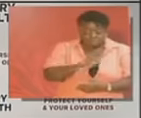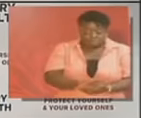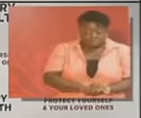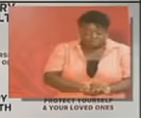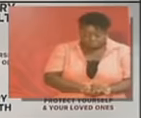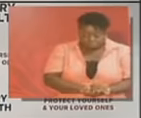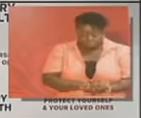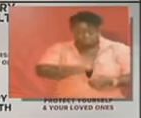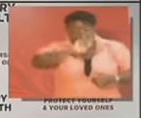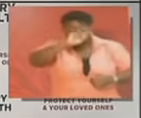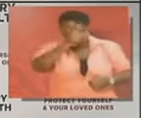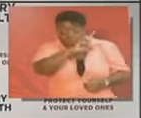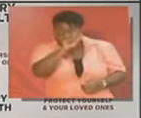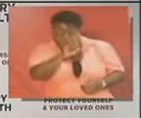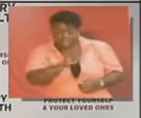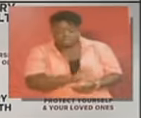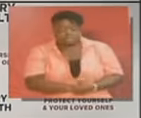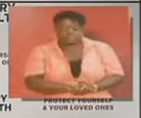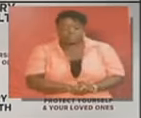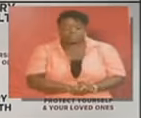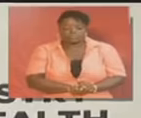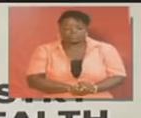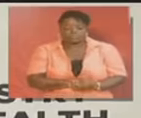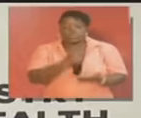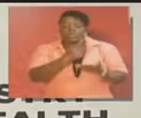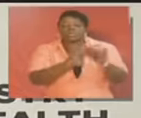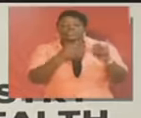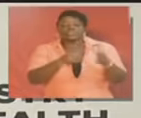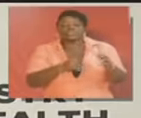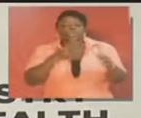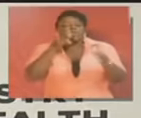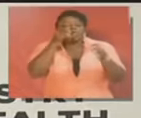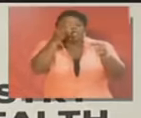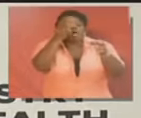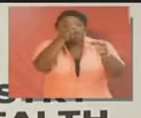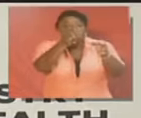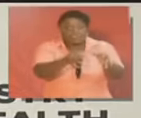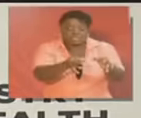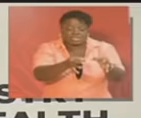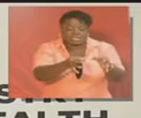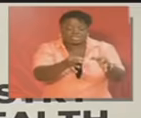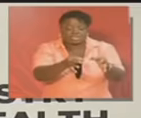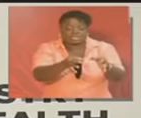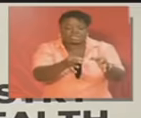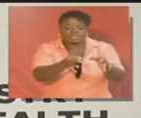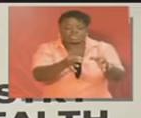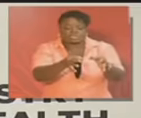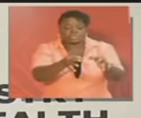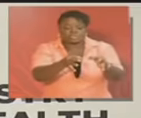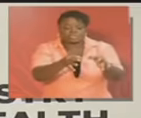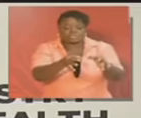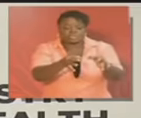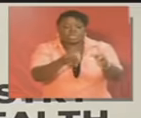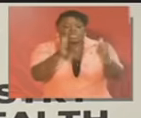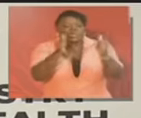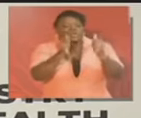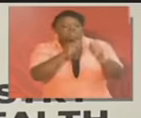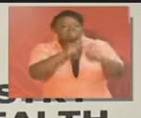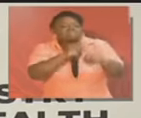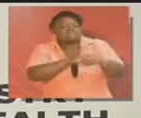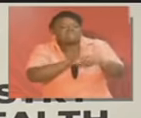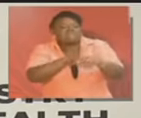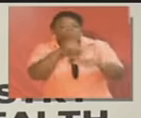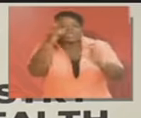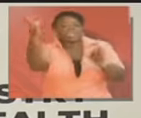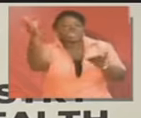regard to the first, what we do when we update and provide the time frame during which samples were collected is we